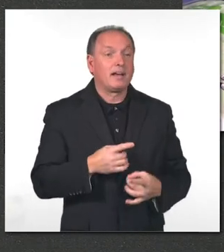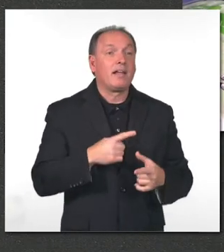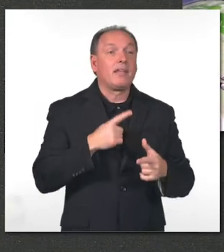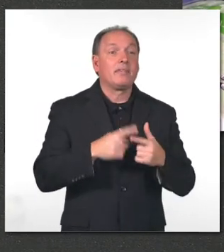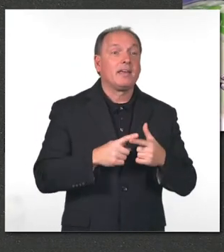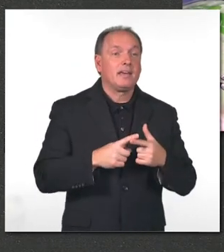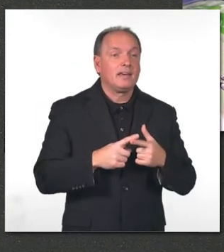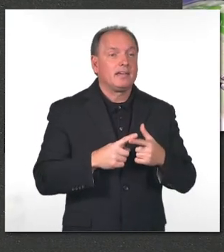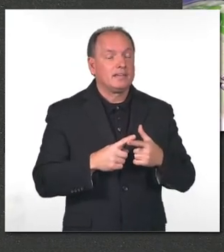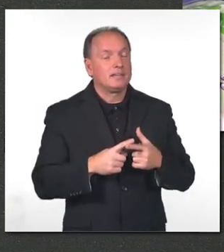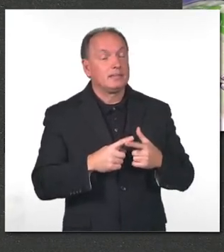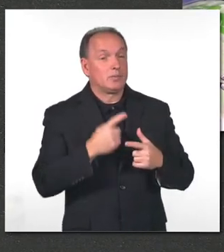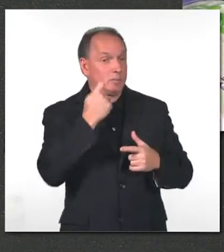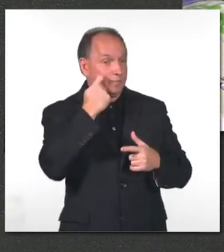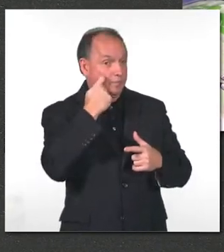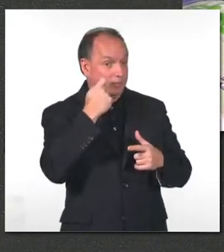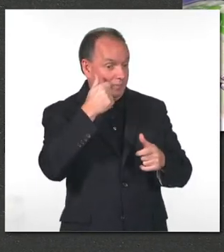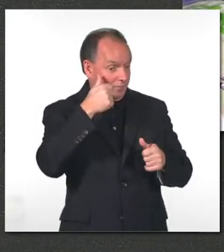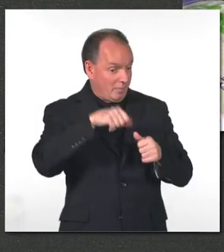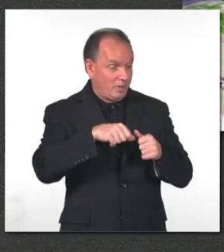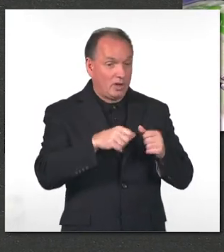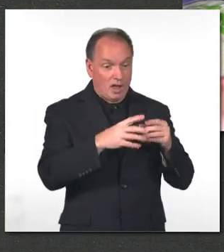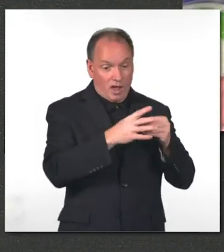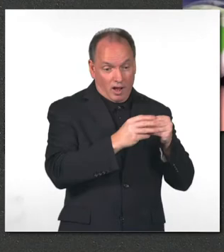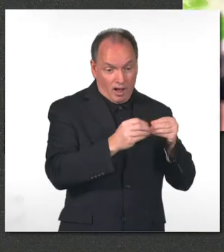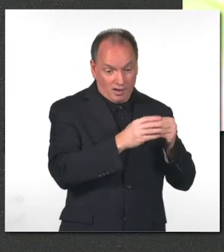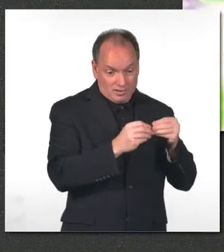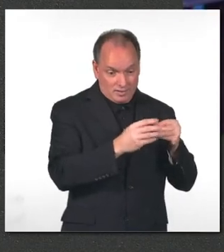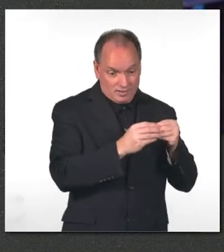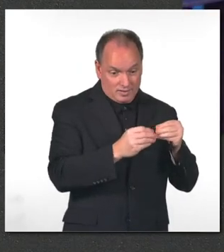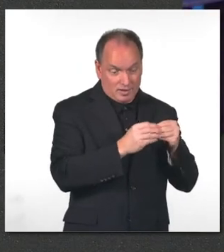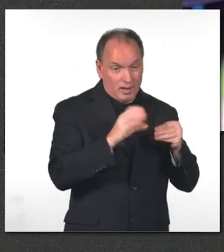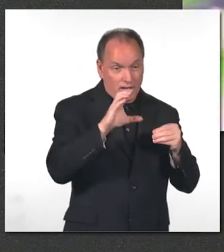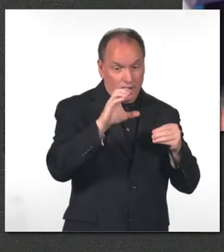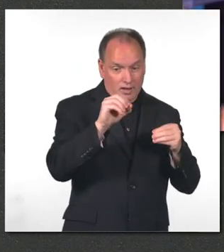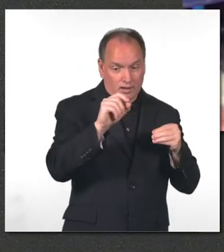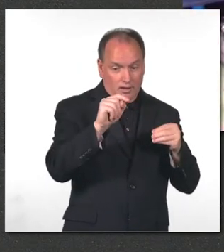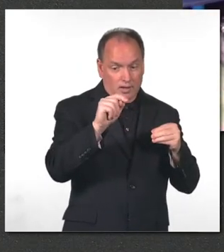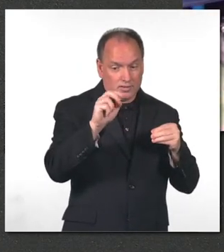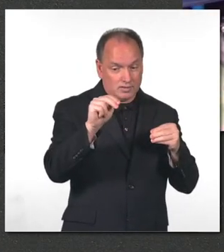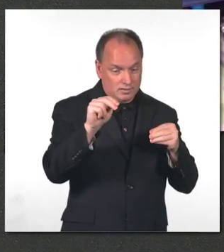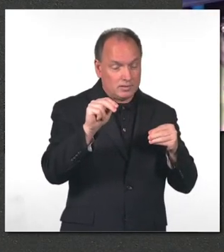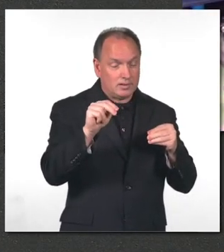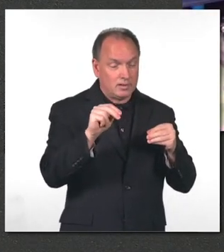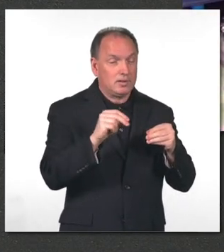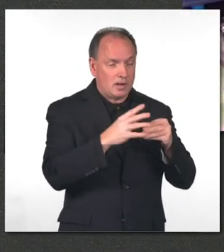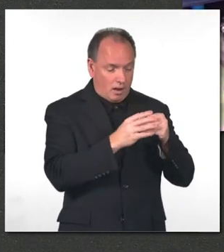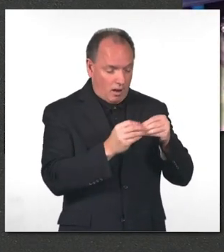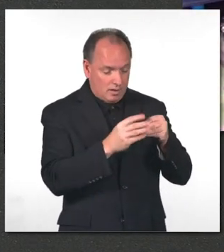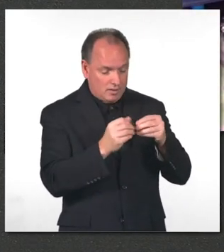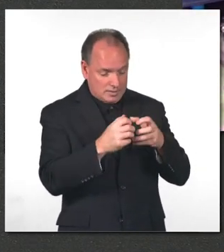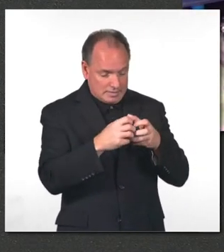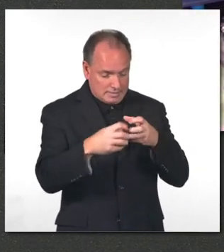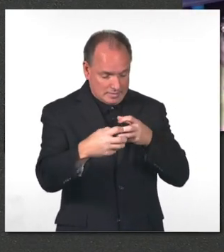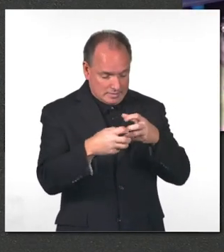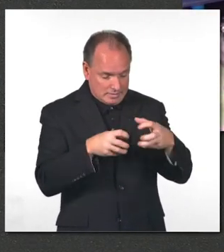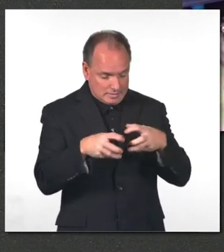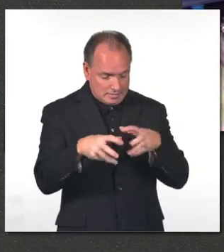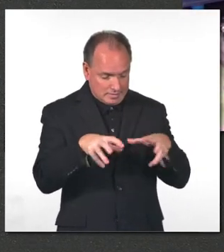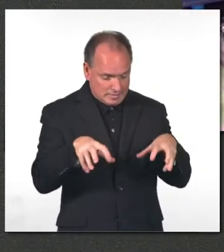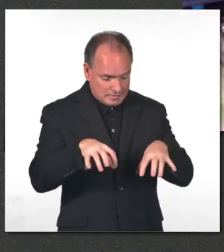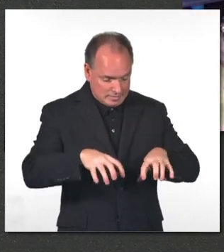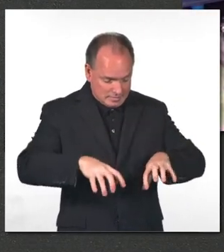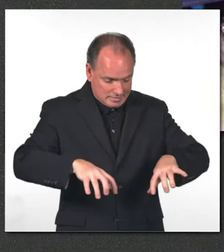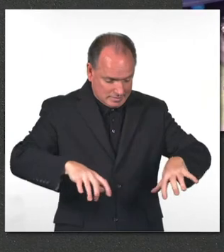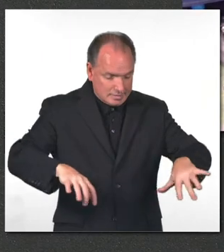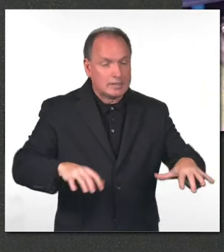I'm going to take that cotton. Take some cotton balls, regular cotton balls. And if you kind of separate them, you can kind of make it